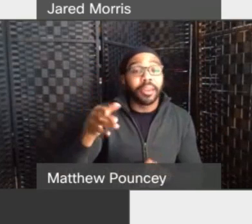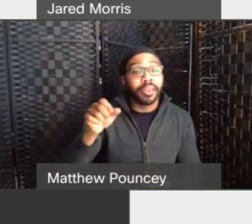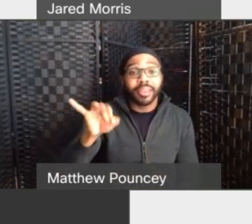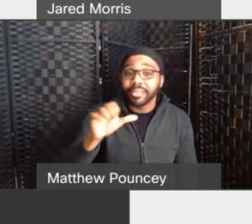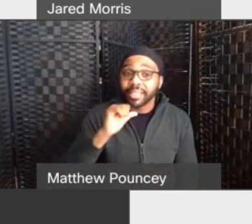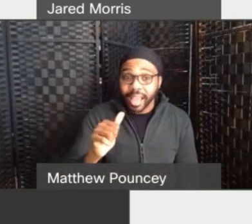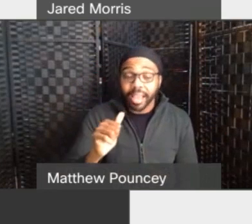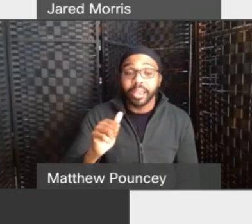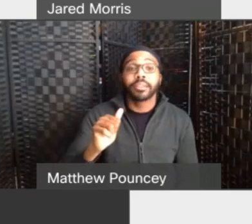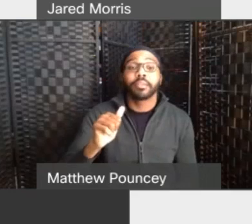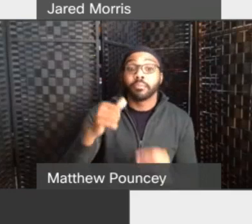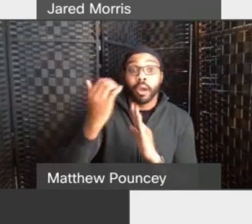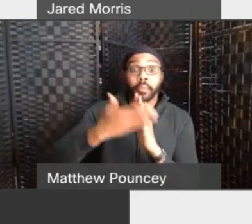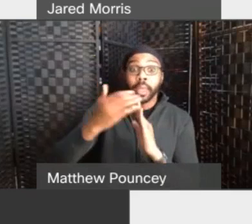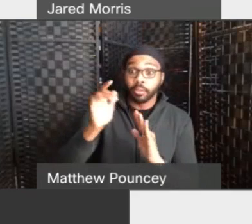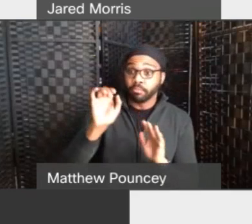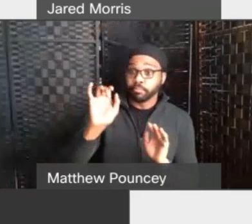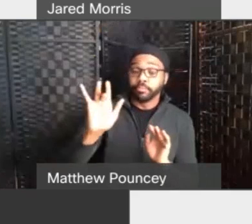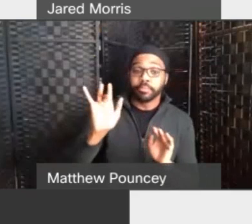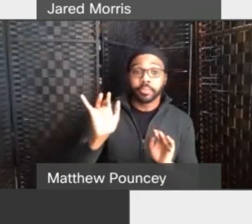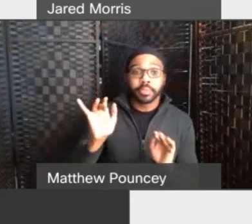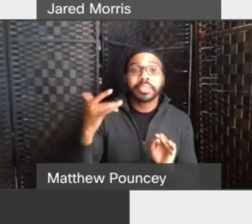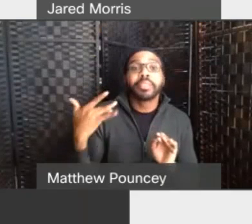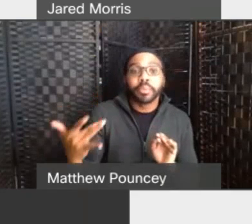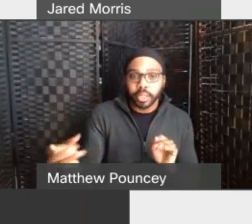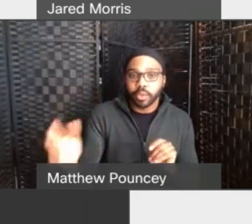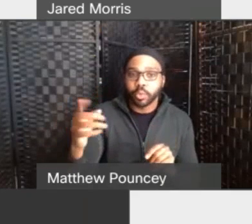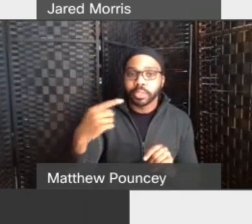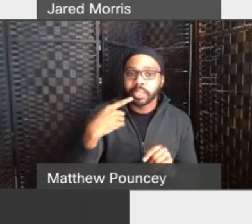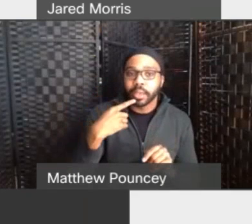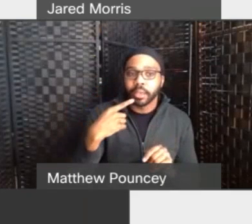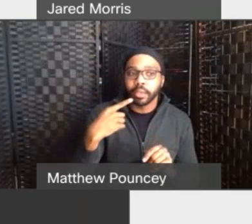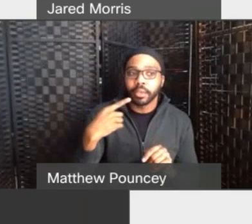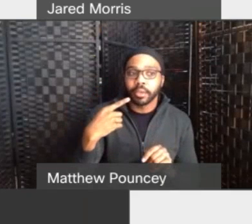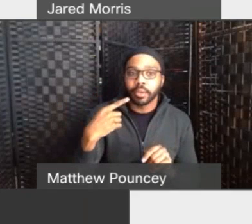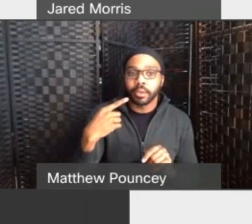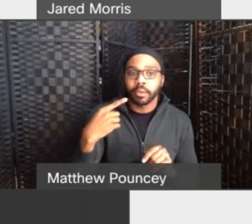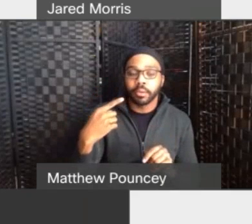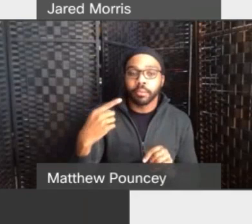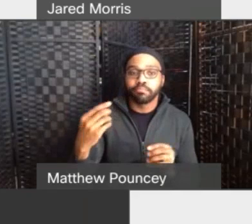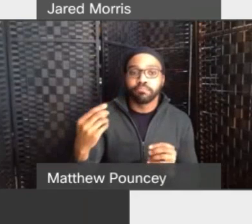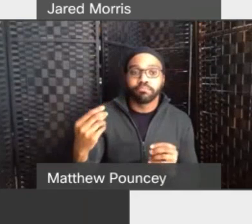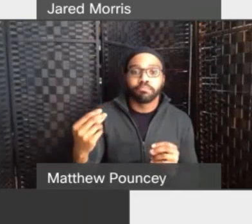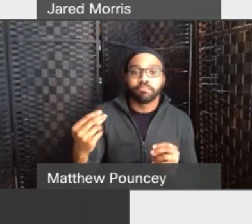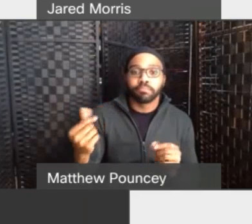first open it up, it often opens up immediately